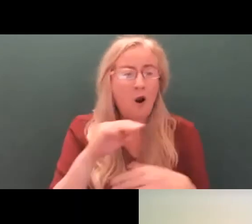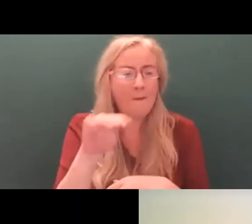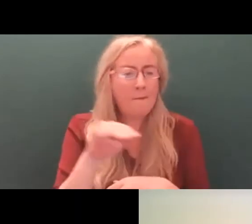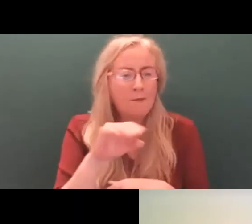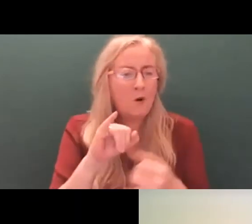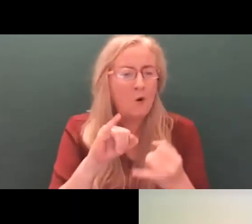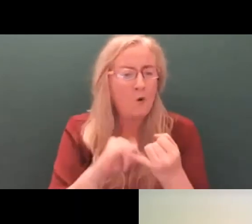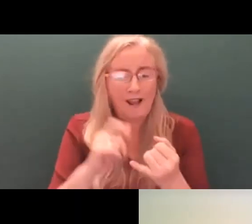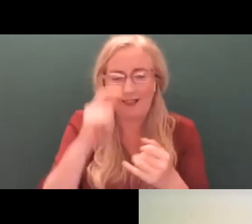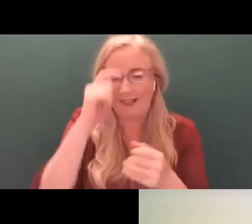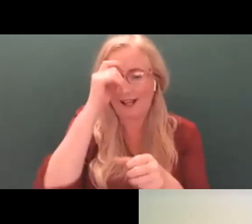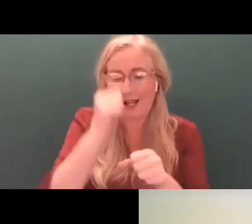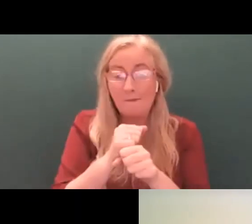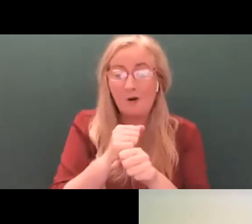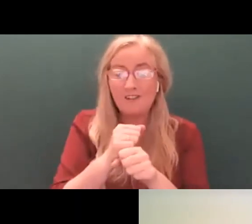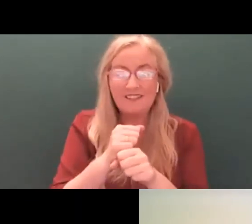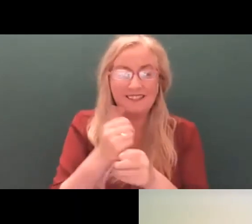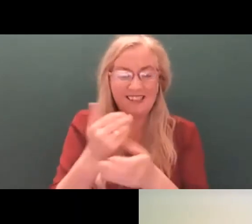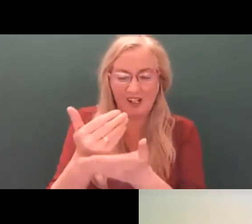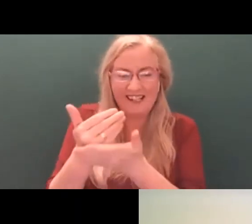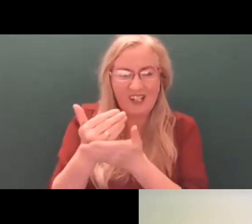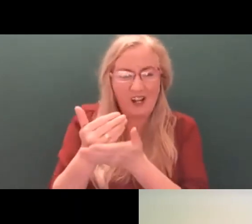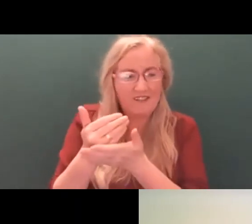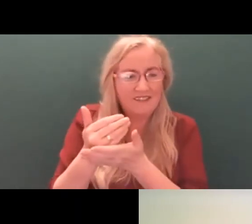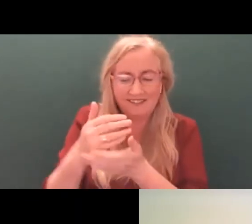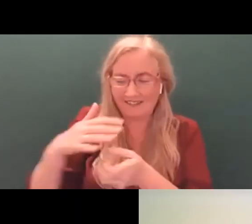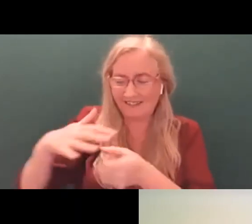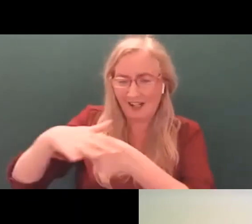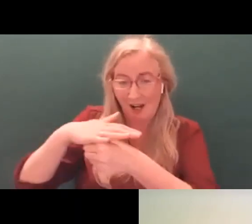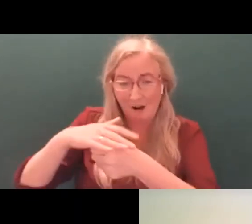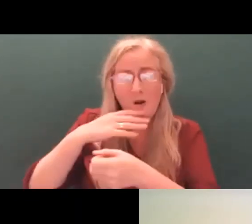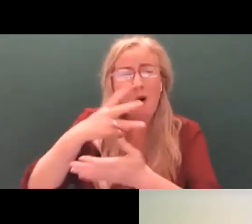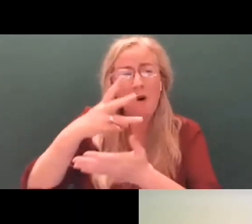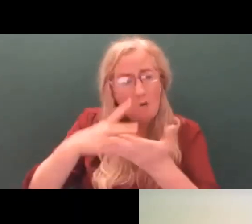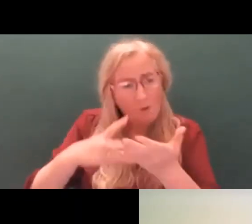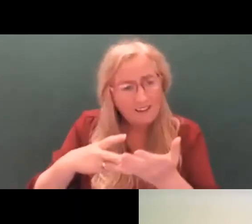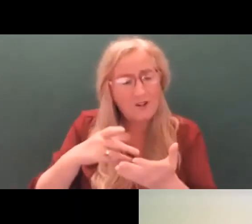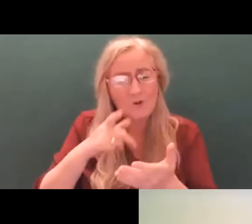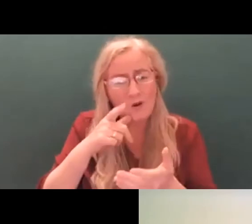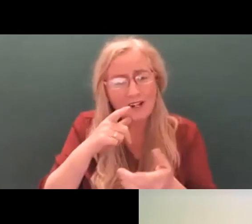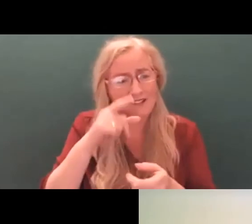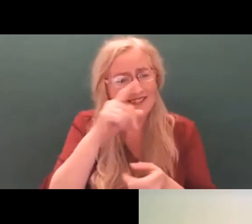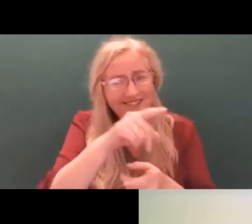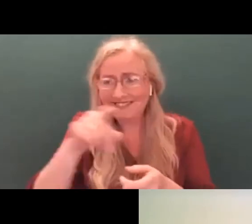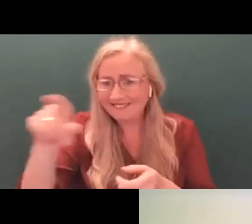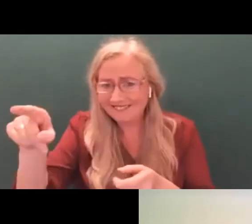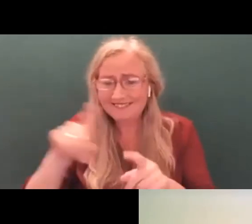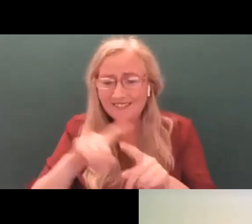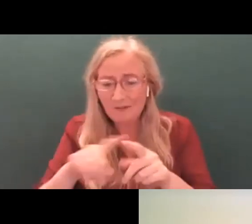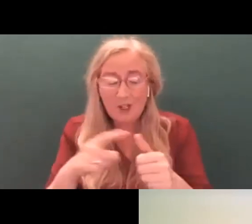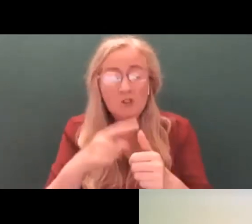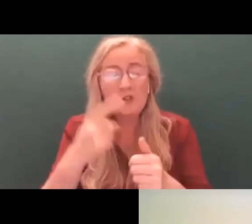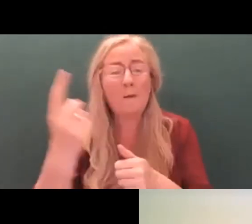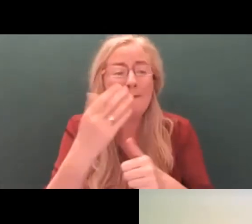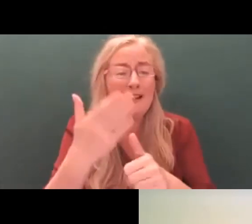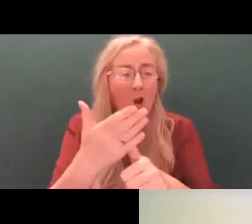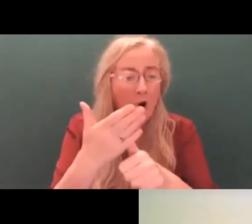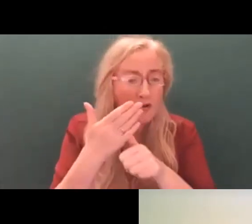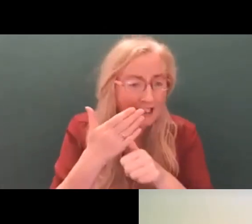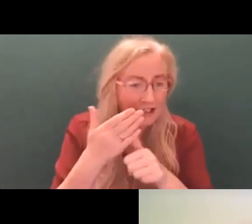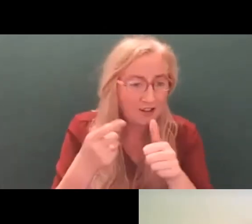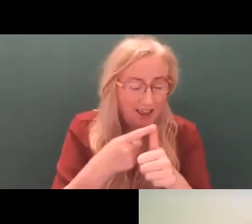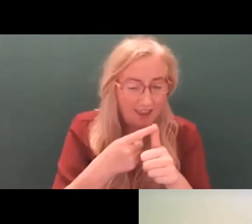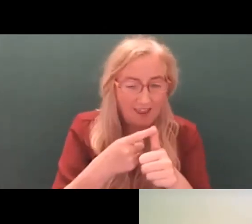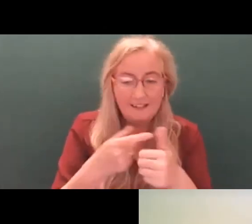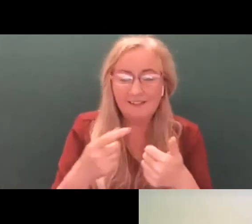a heritage site in the past. I mean, think about them as well. They're worth talking to and interacting with. So be original. Every place has its unique set of